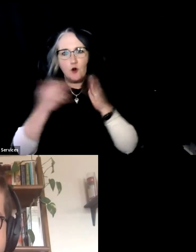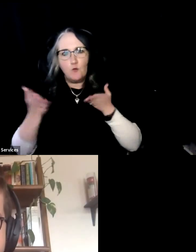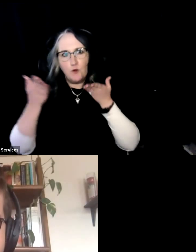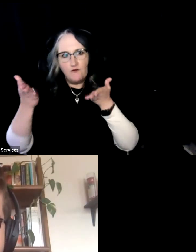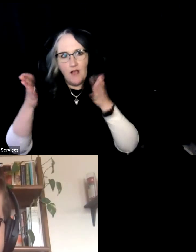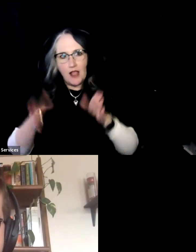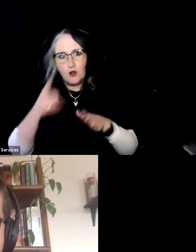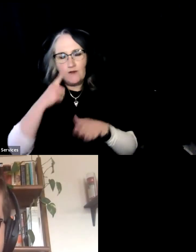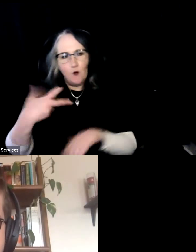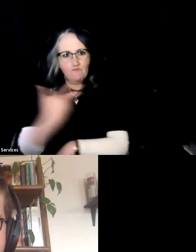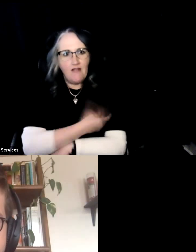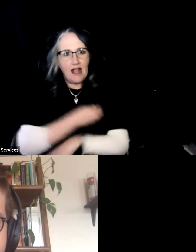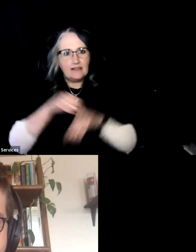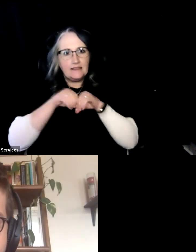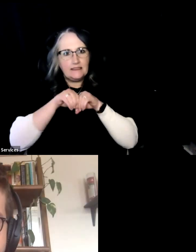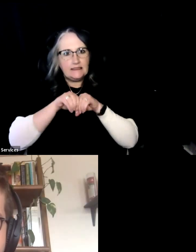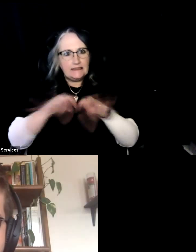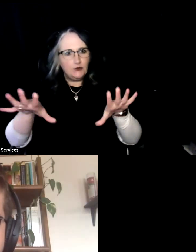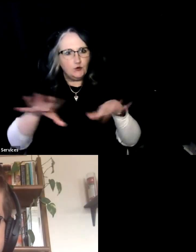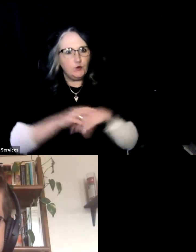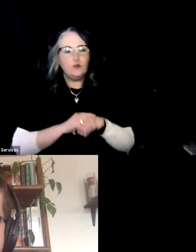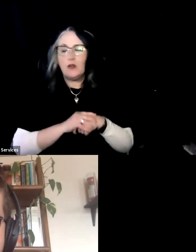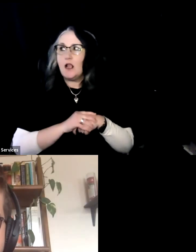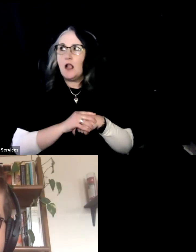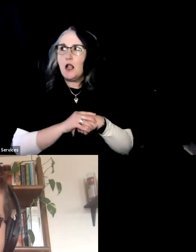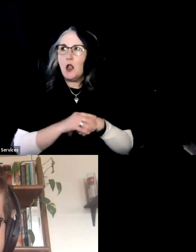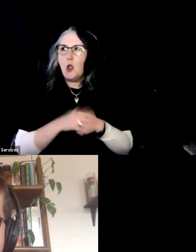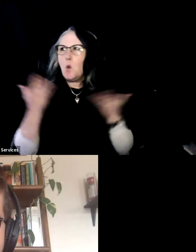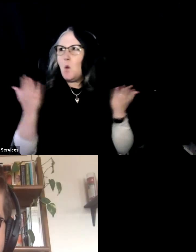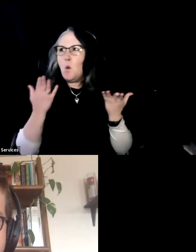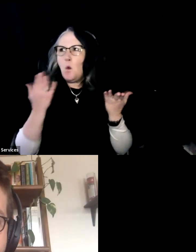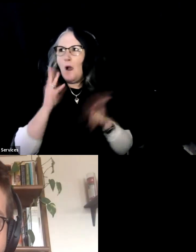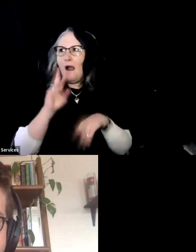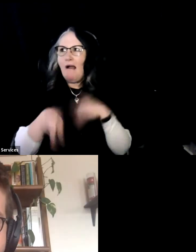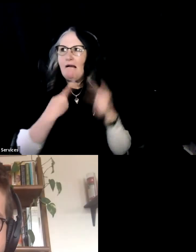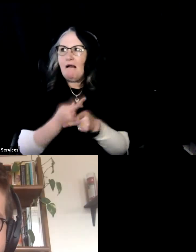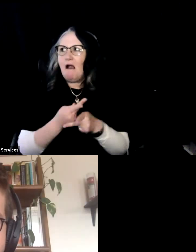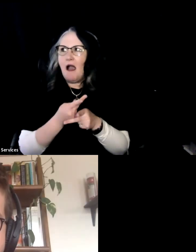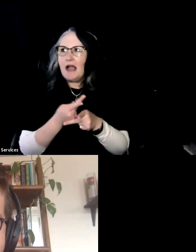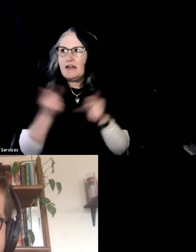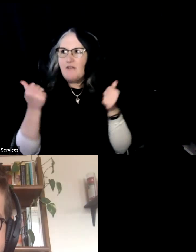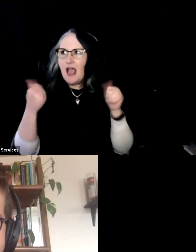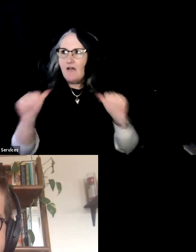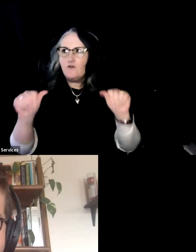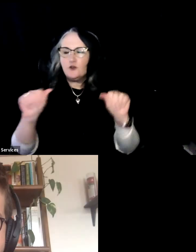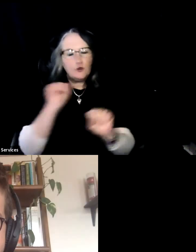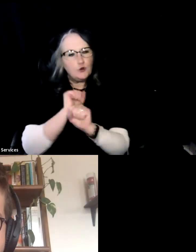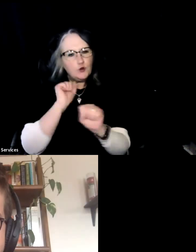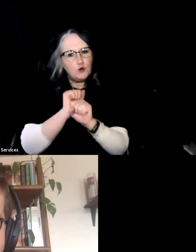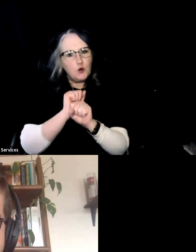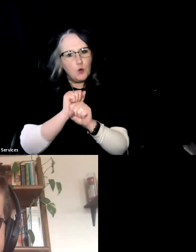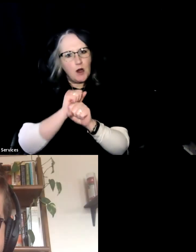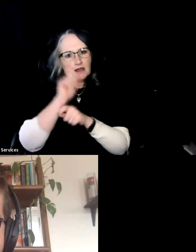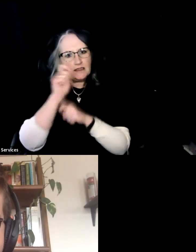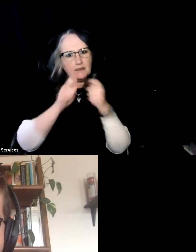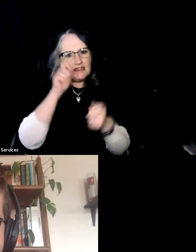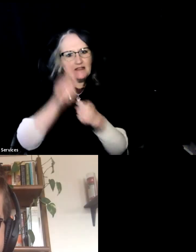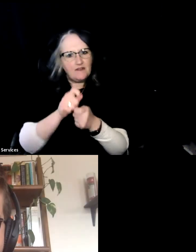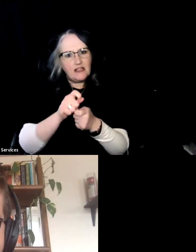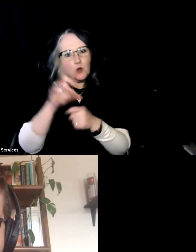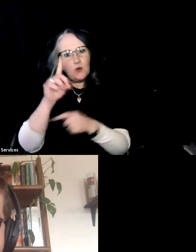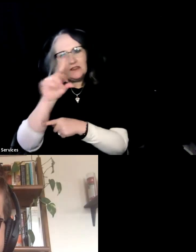and I wondered what efforts have or will be made to work specifically with disability providers like